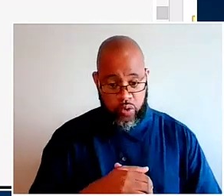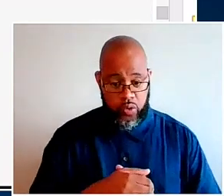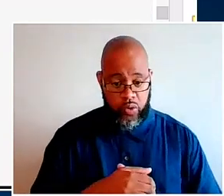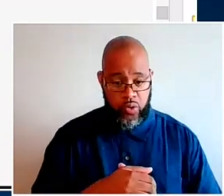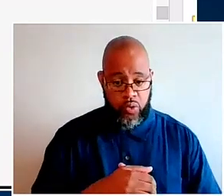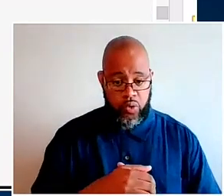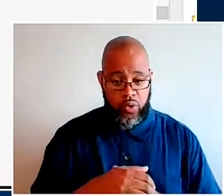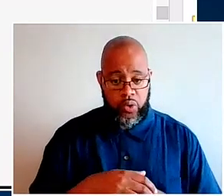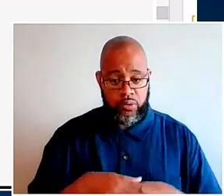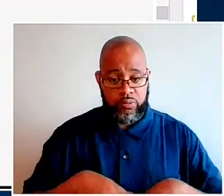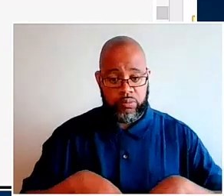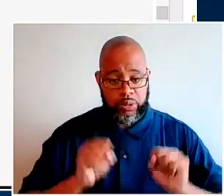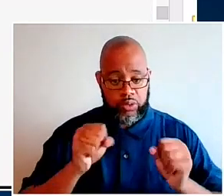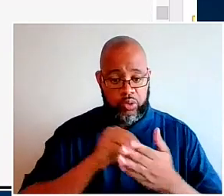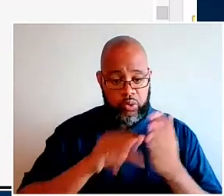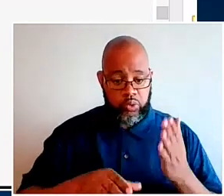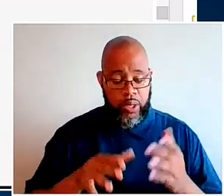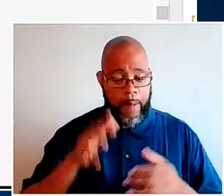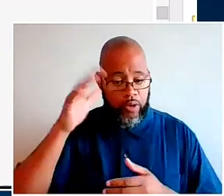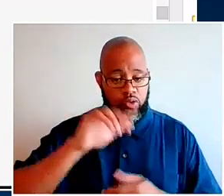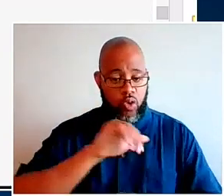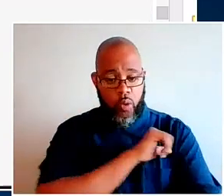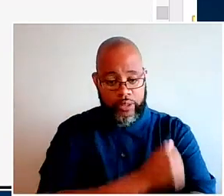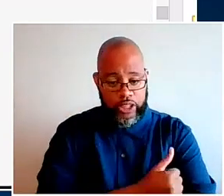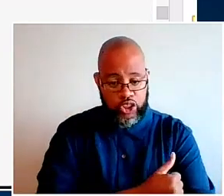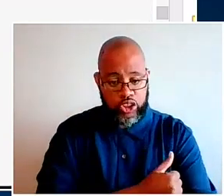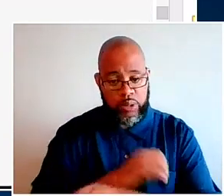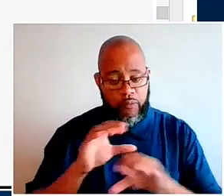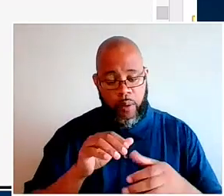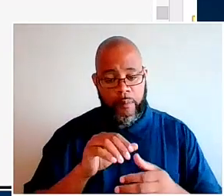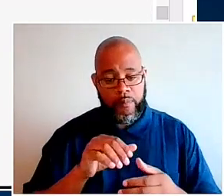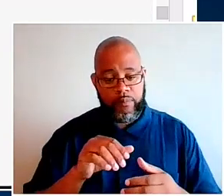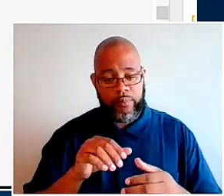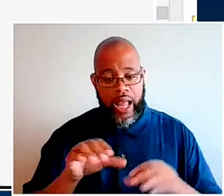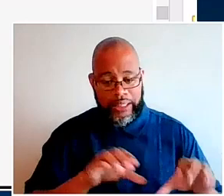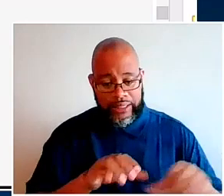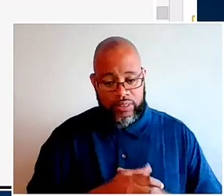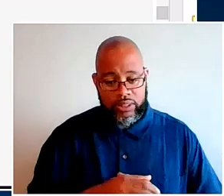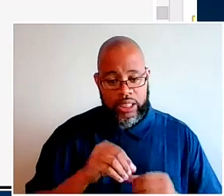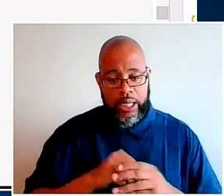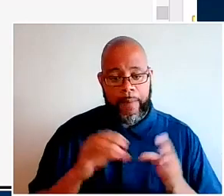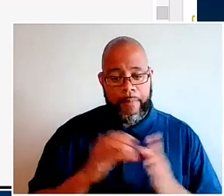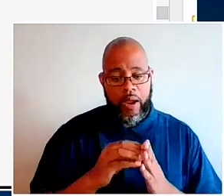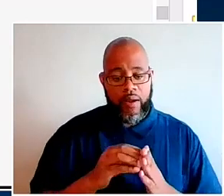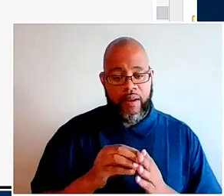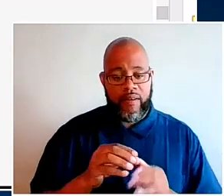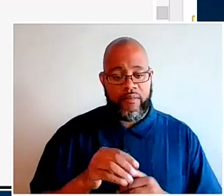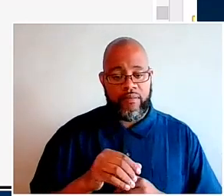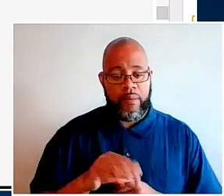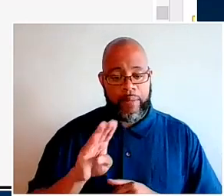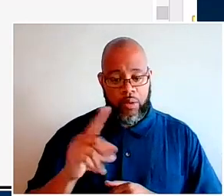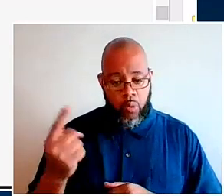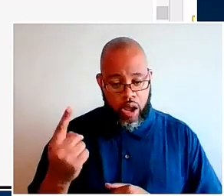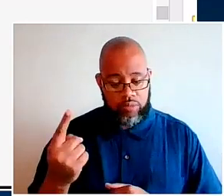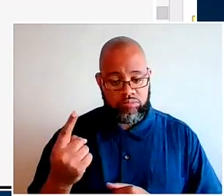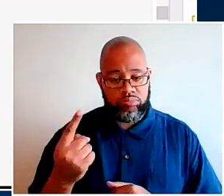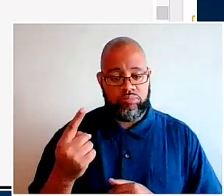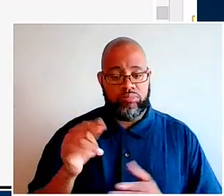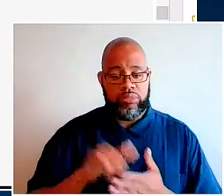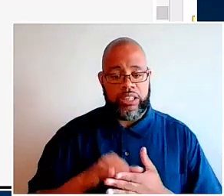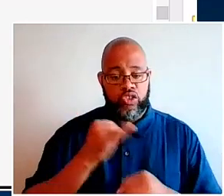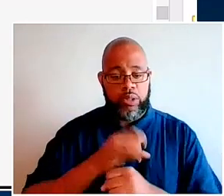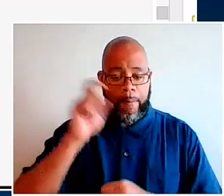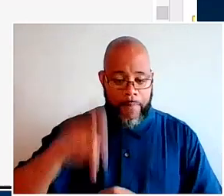the student's or parent's authorization to perform an activity described in paragraph B1 of the section, an institution